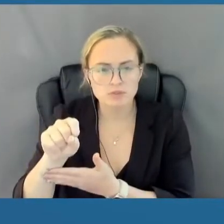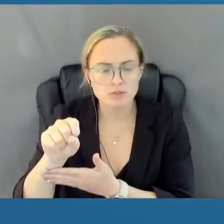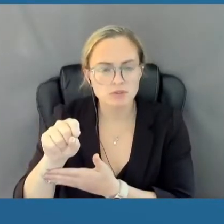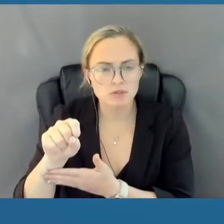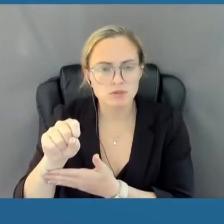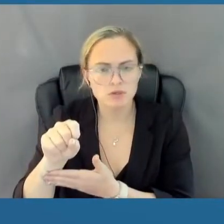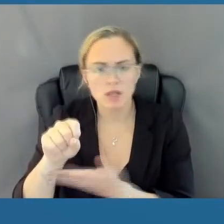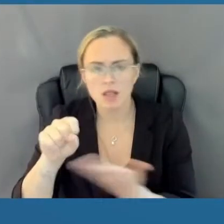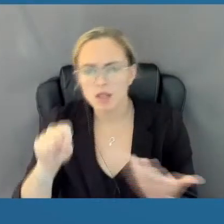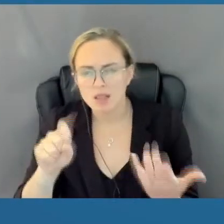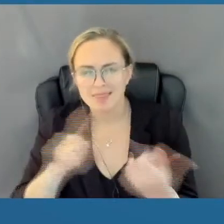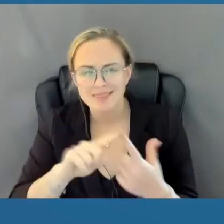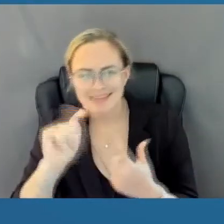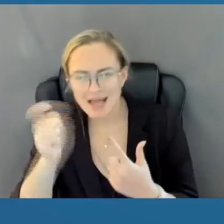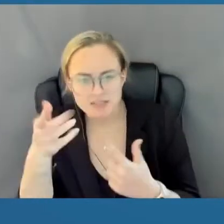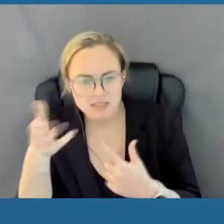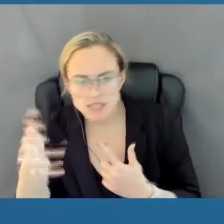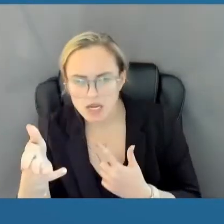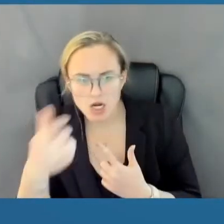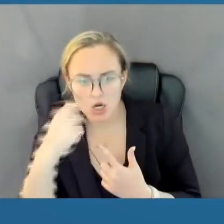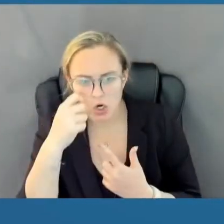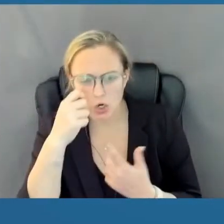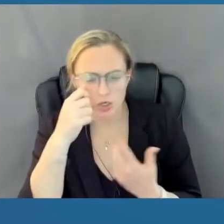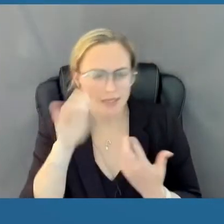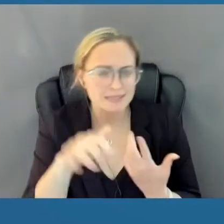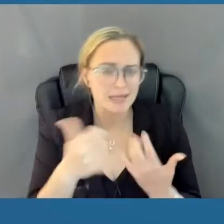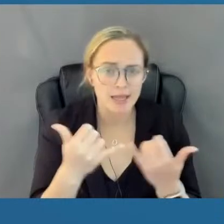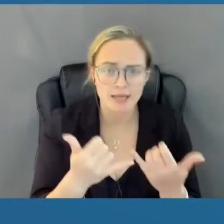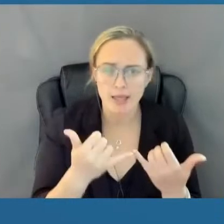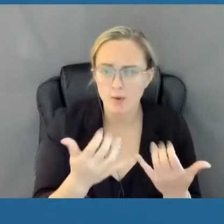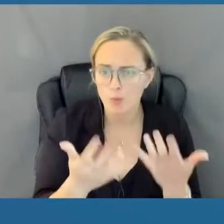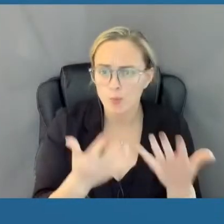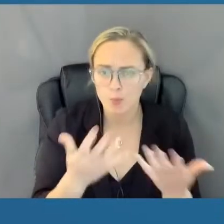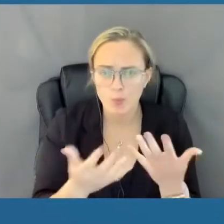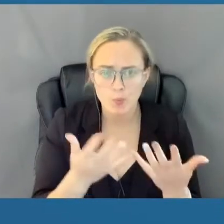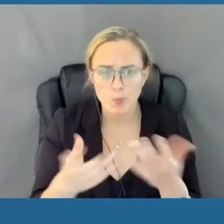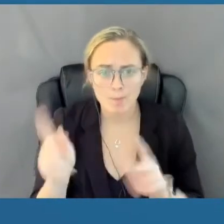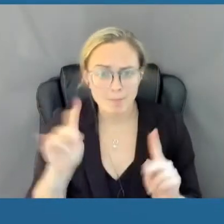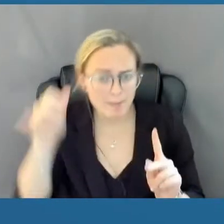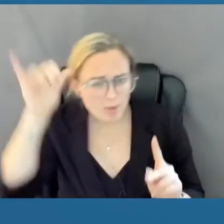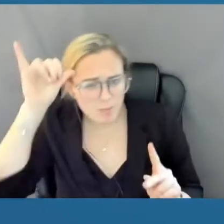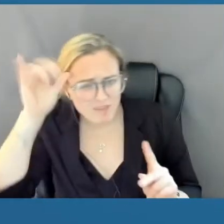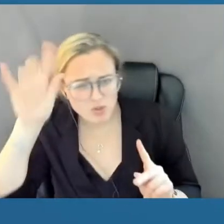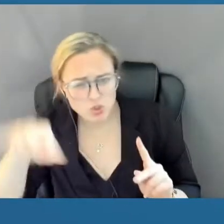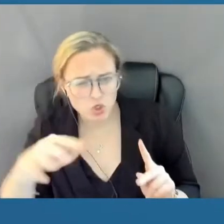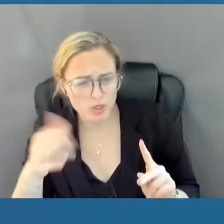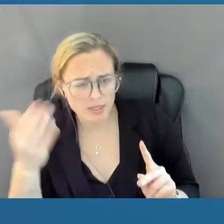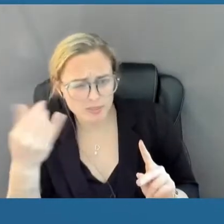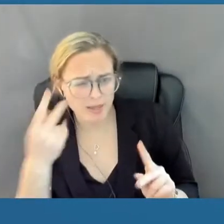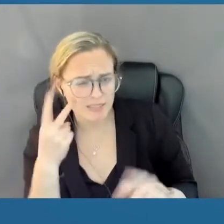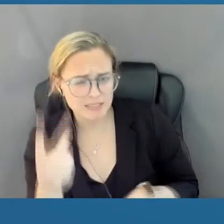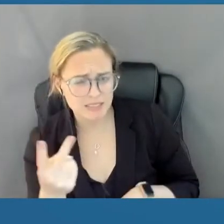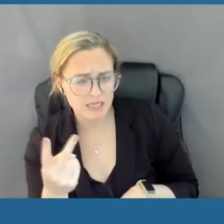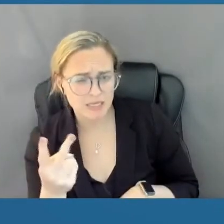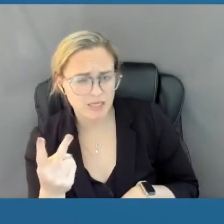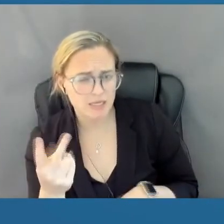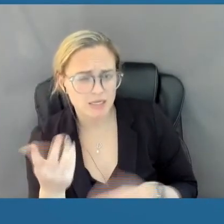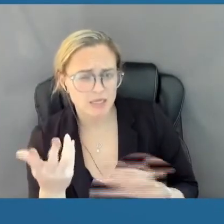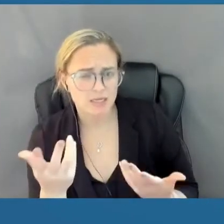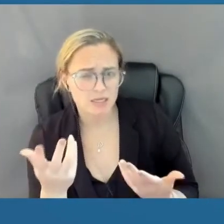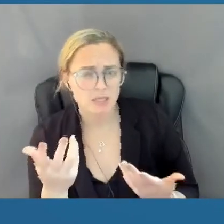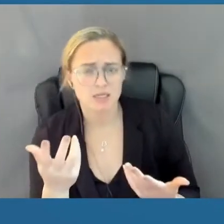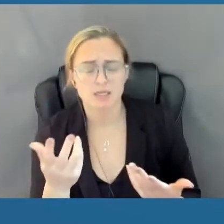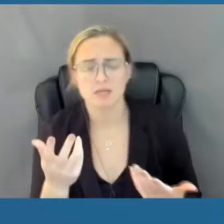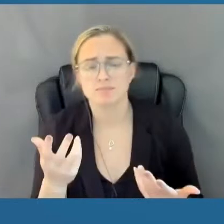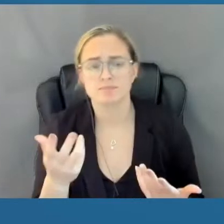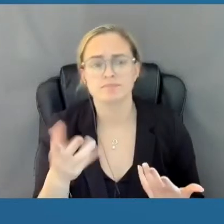tax? Where are we with that, and is that something that is now people of Buffalo should expect to see in the budget?